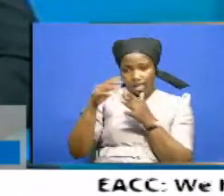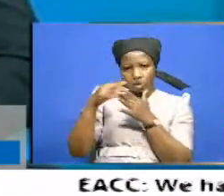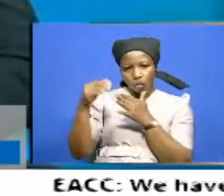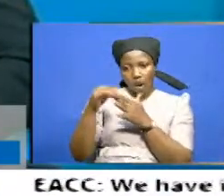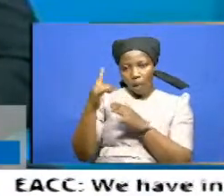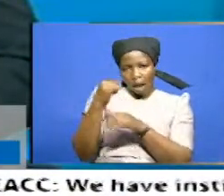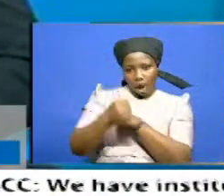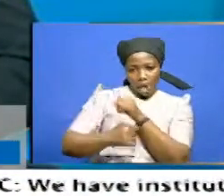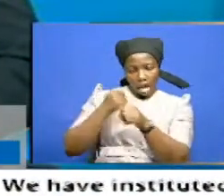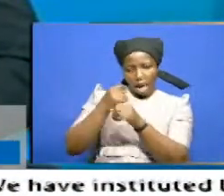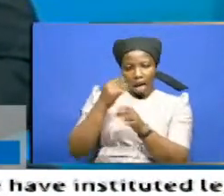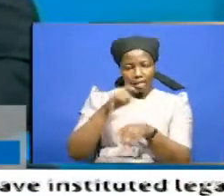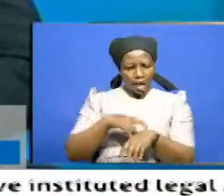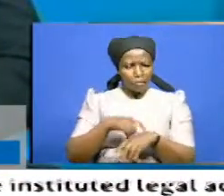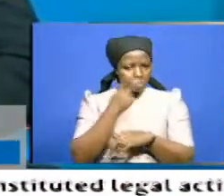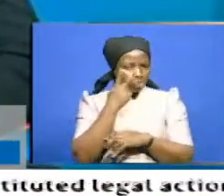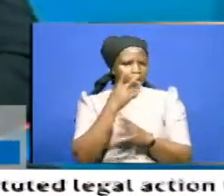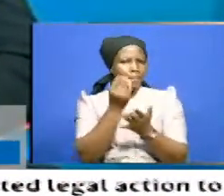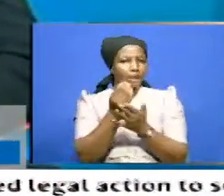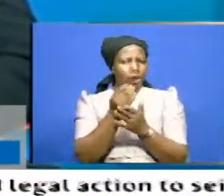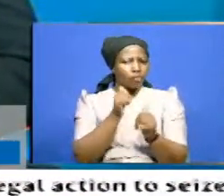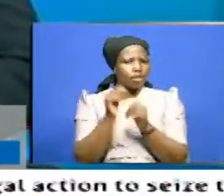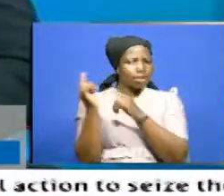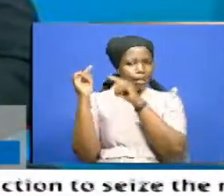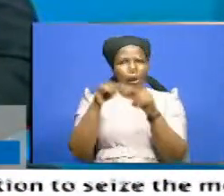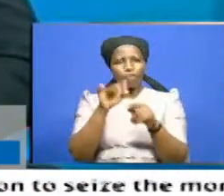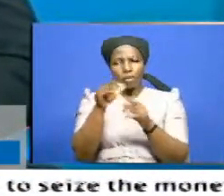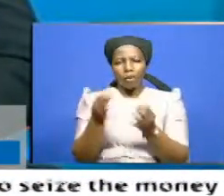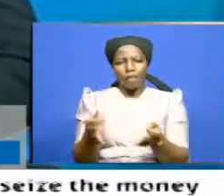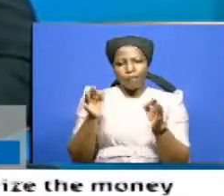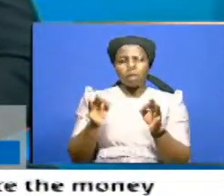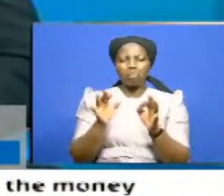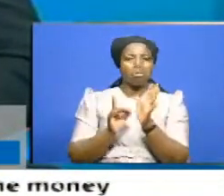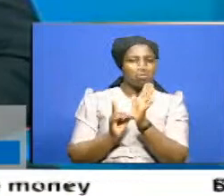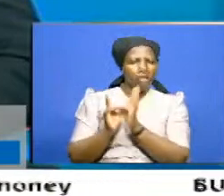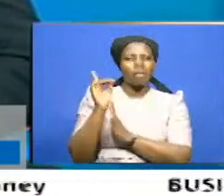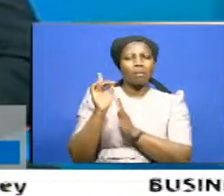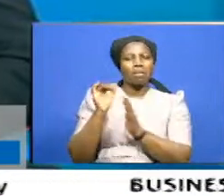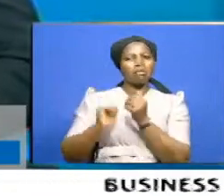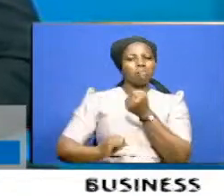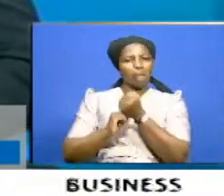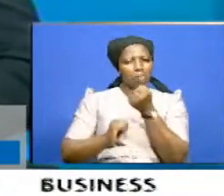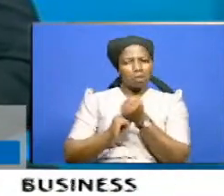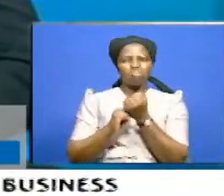When you look at the amount of money that comes from either official development aid or foreign direct investment, it comes to